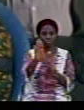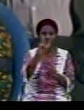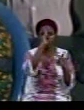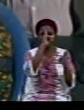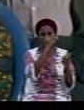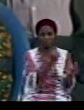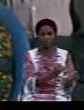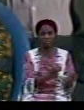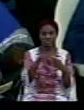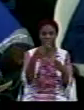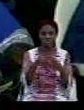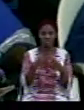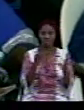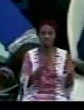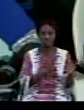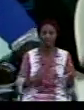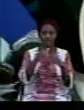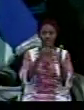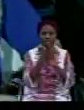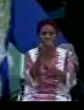in Jesus' name.